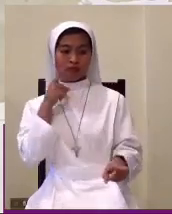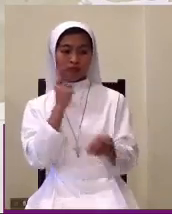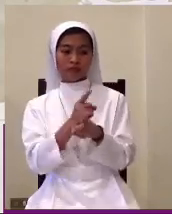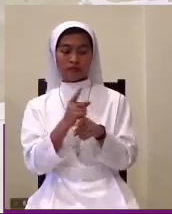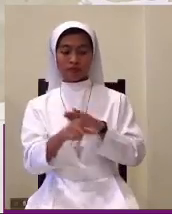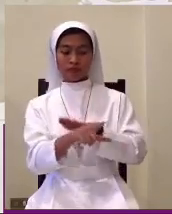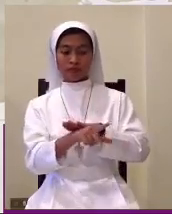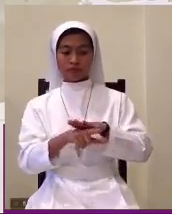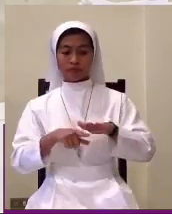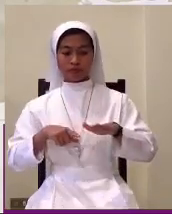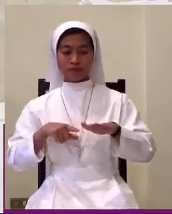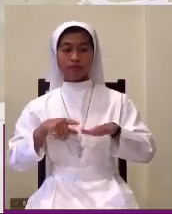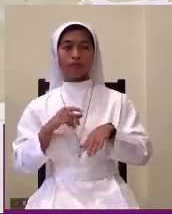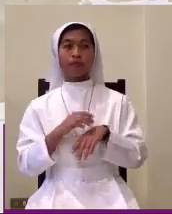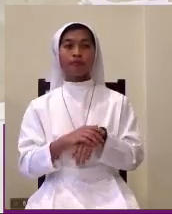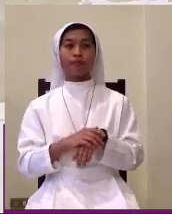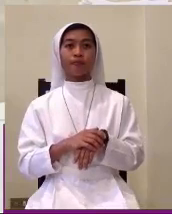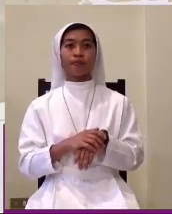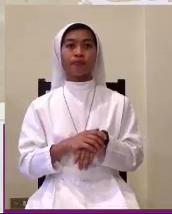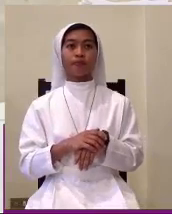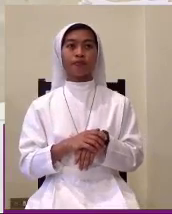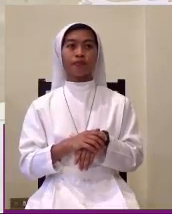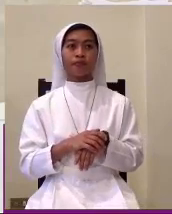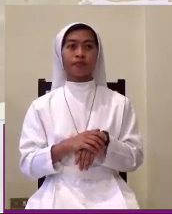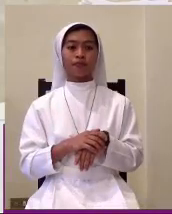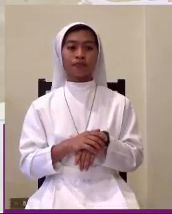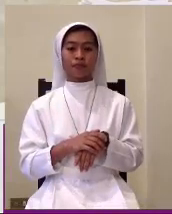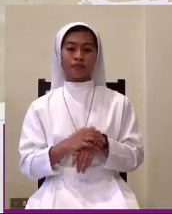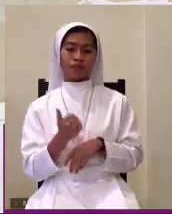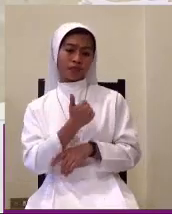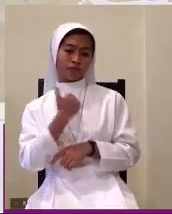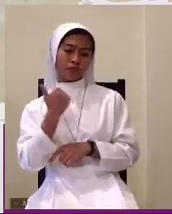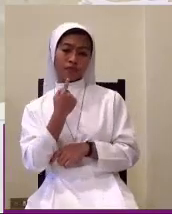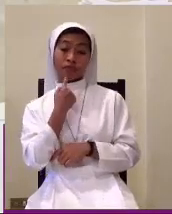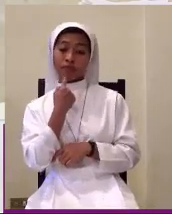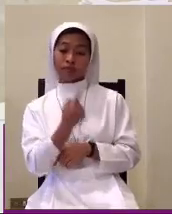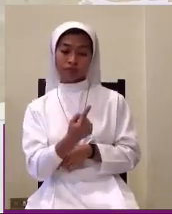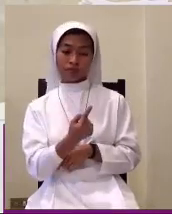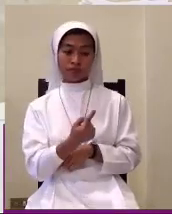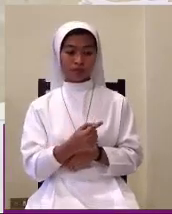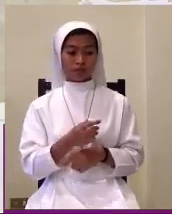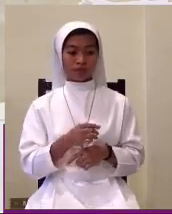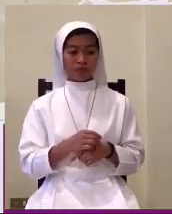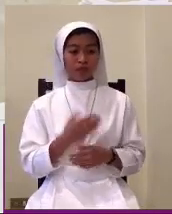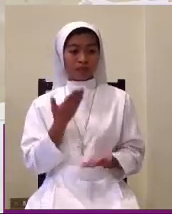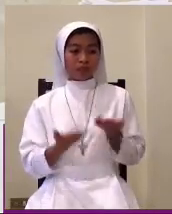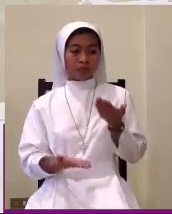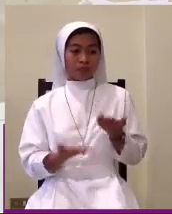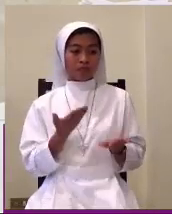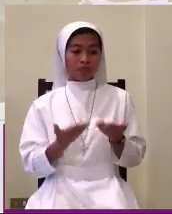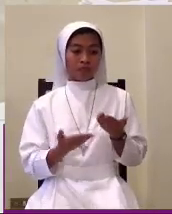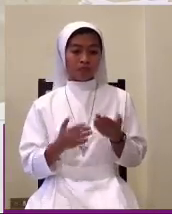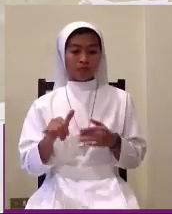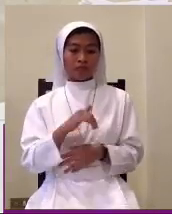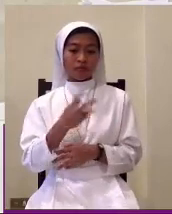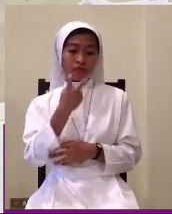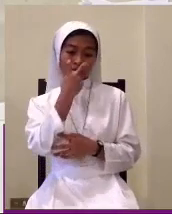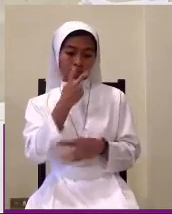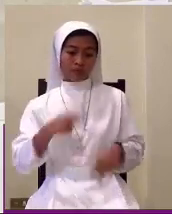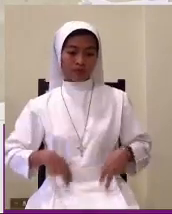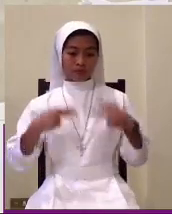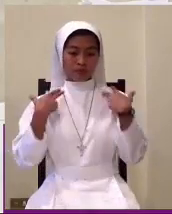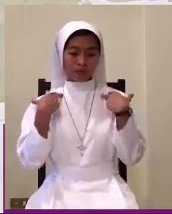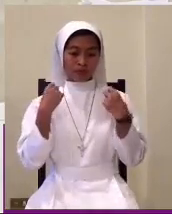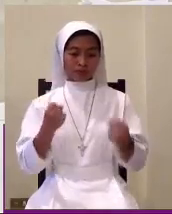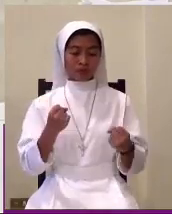them said, "Could not the one who opened the eyes of the blind man have done something so that this man would not have